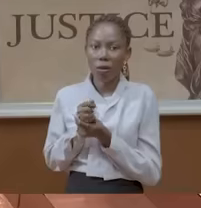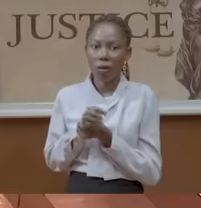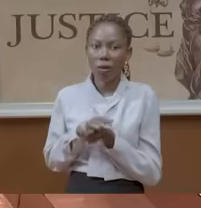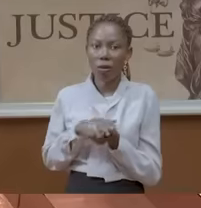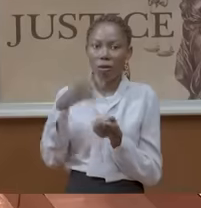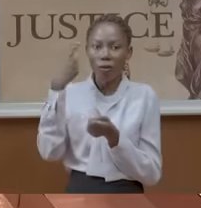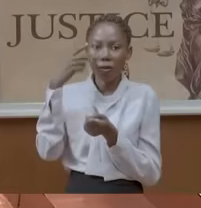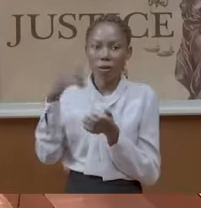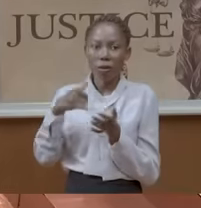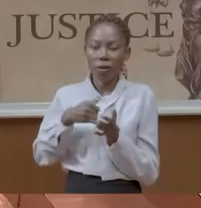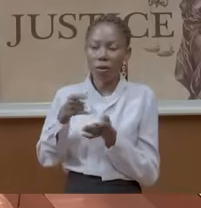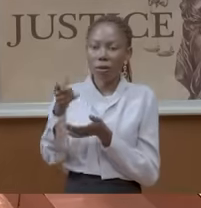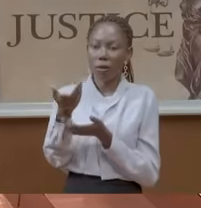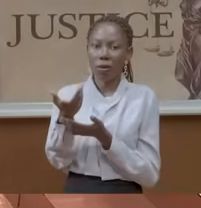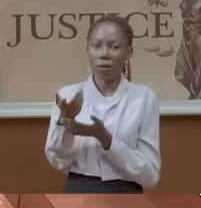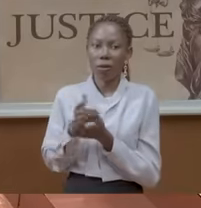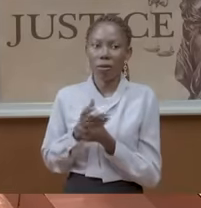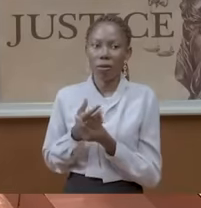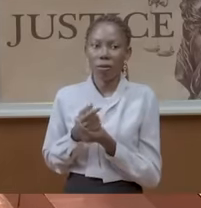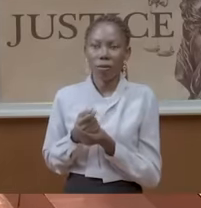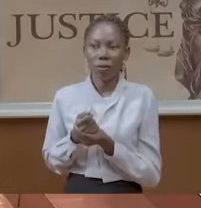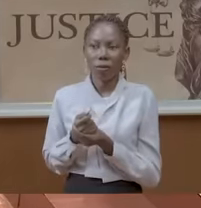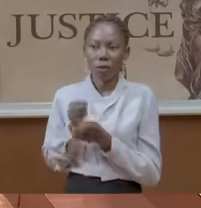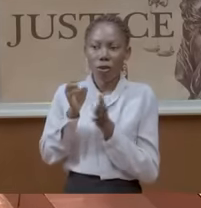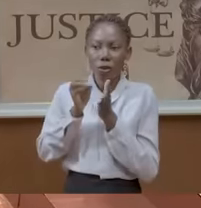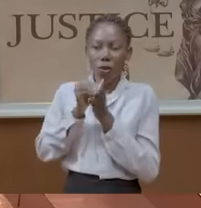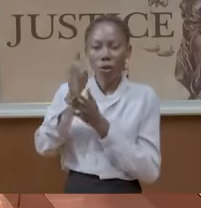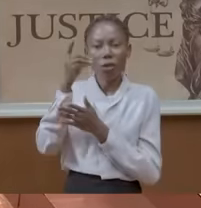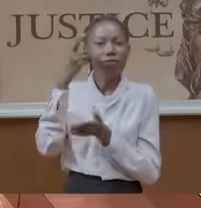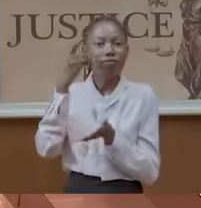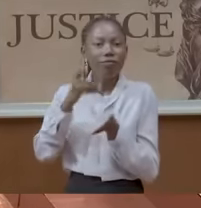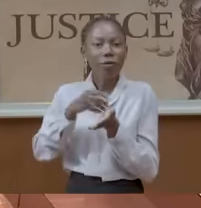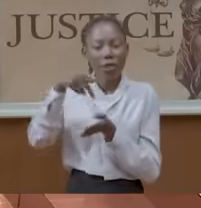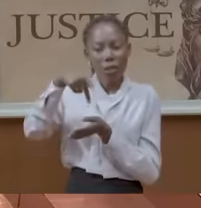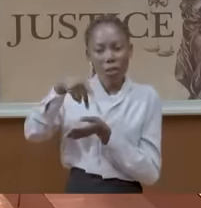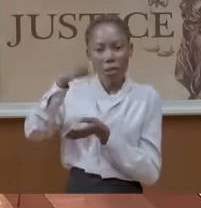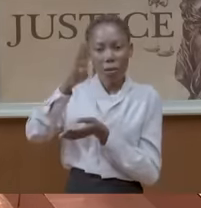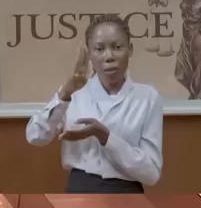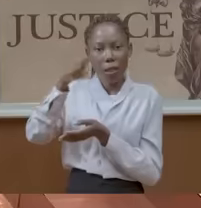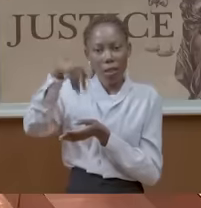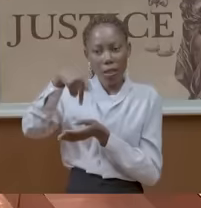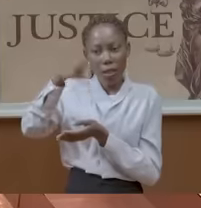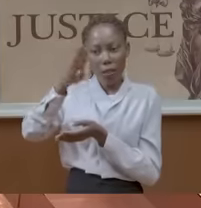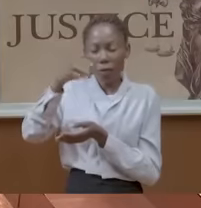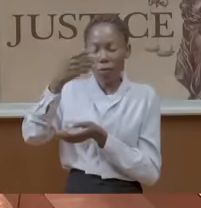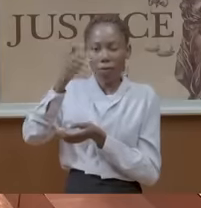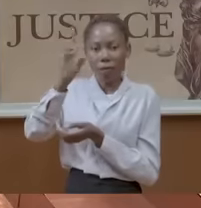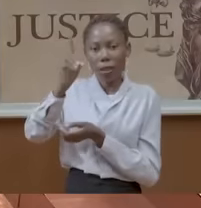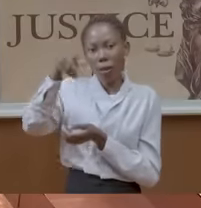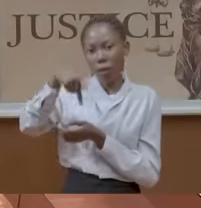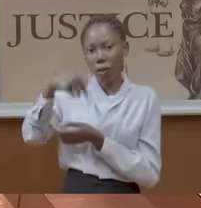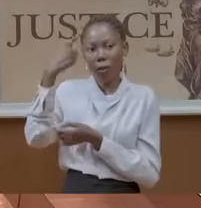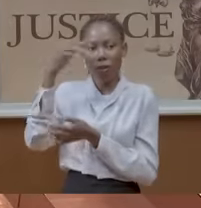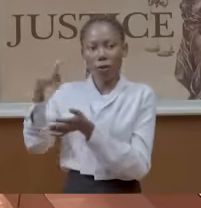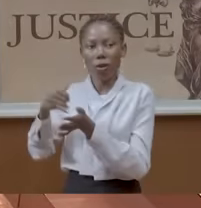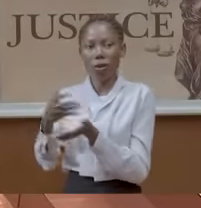beautiful. She just put the girl as her own DP. Then the next man picked it and said, he just had one and said, that's my